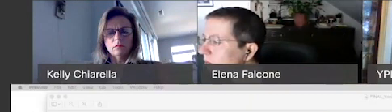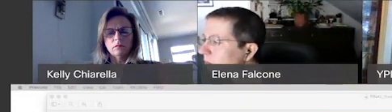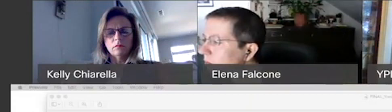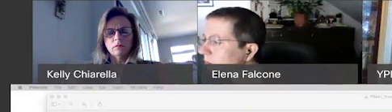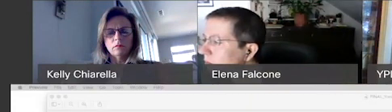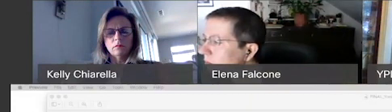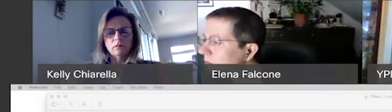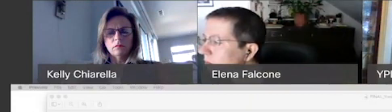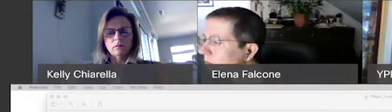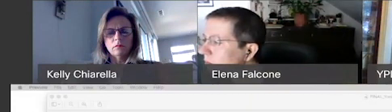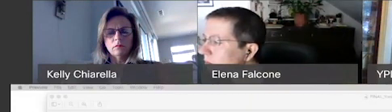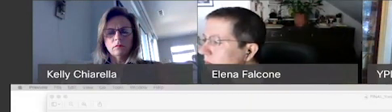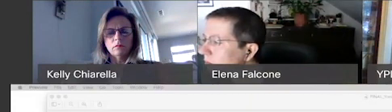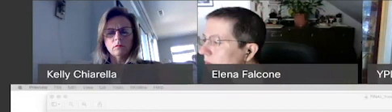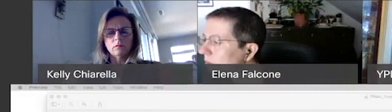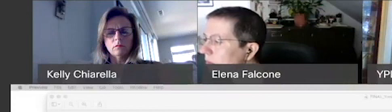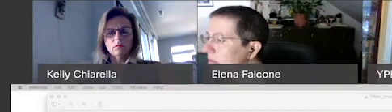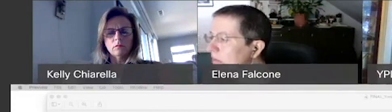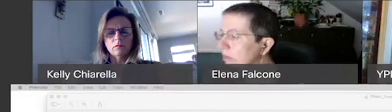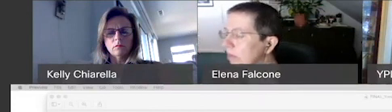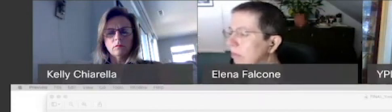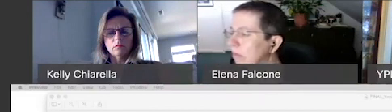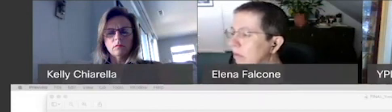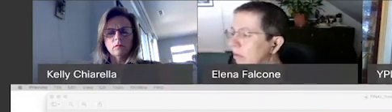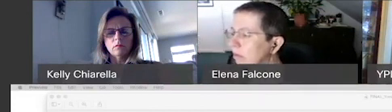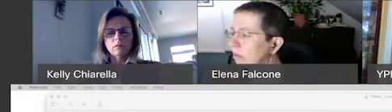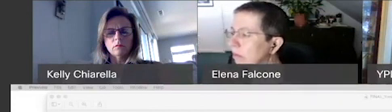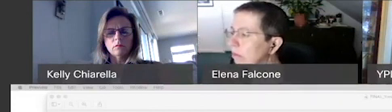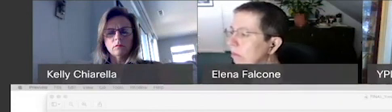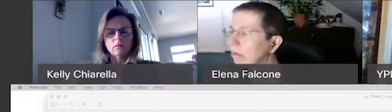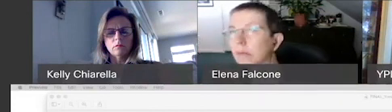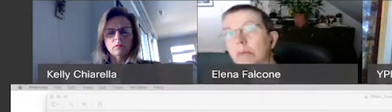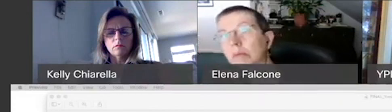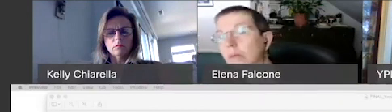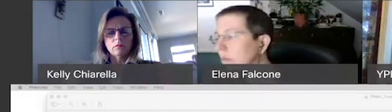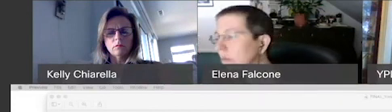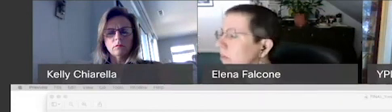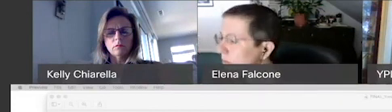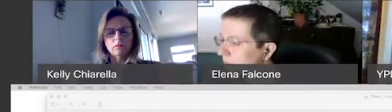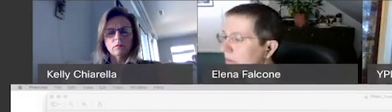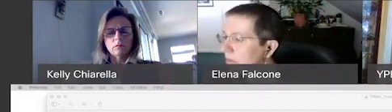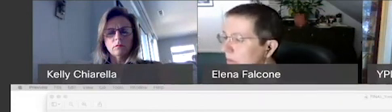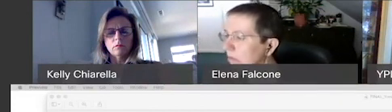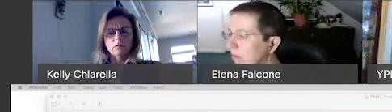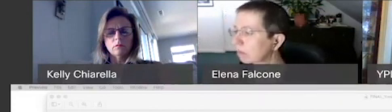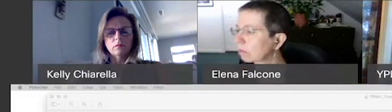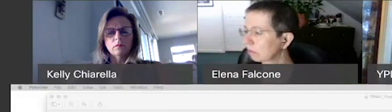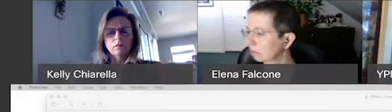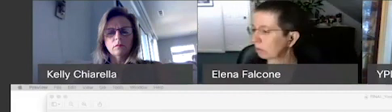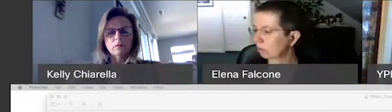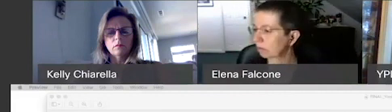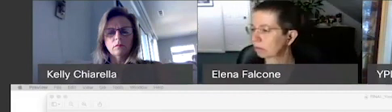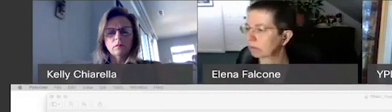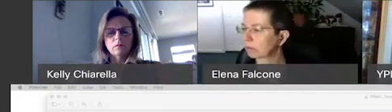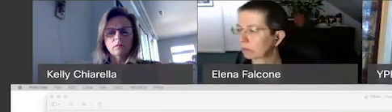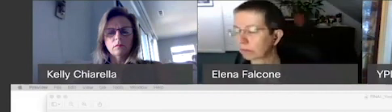to be a legitimate number. The problem is when someone calls you, you can never really be sure they are who they say they are. No matter what they say, you can't